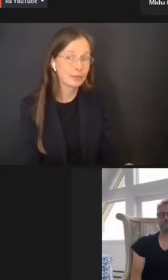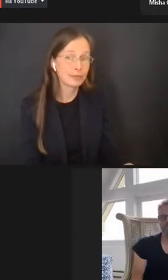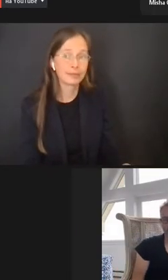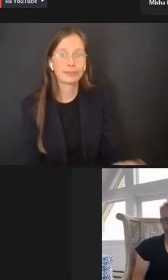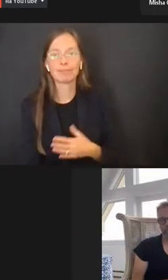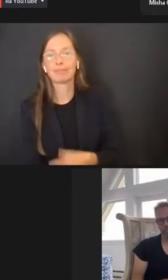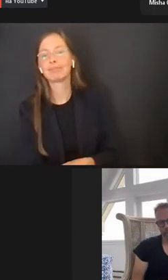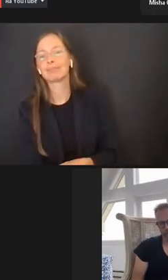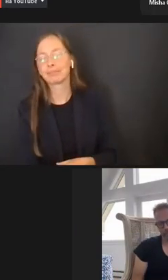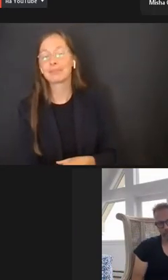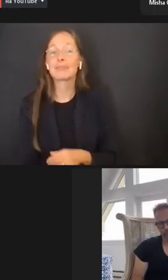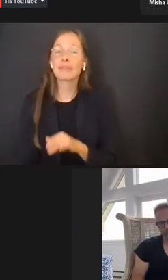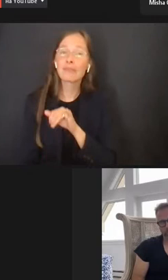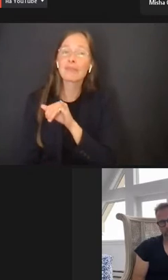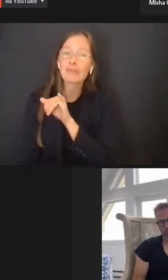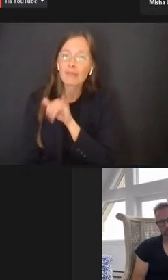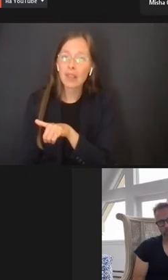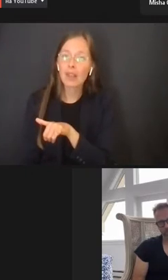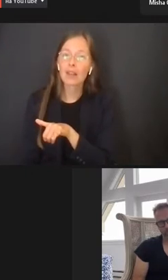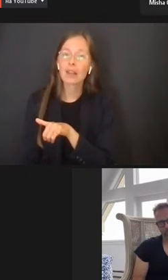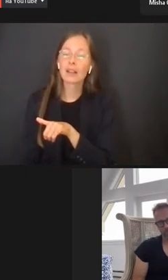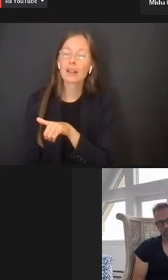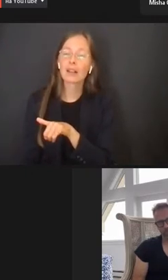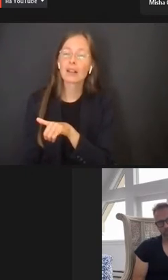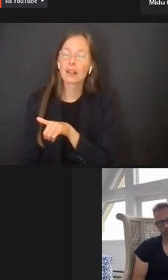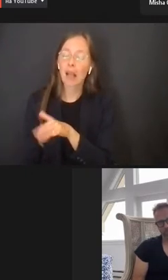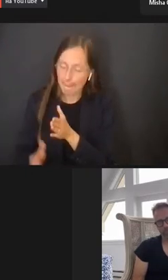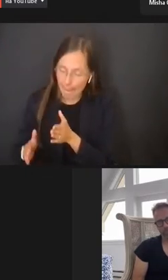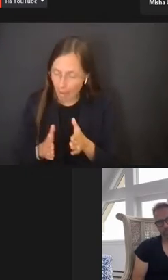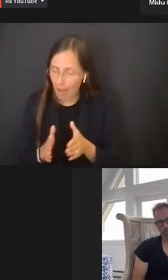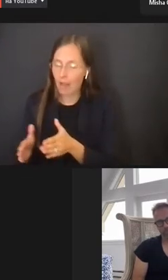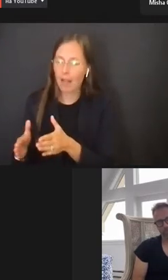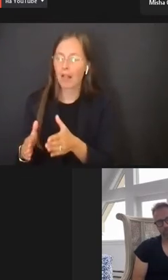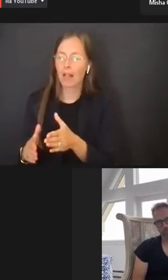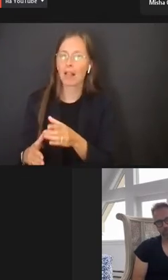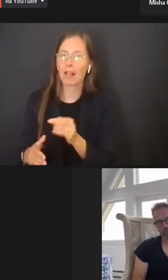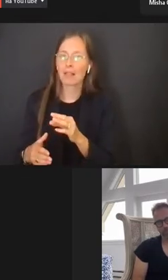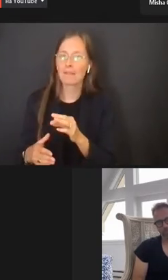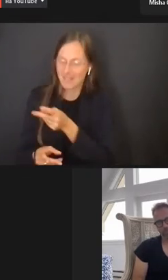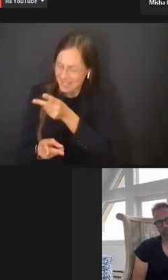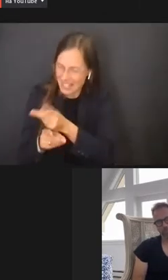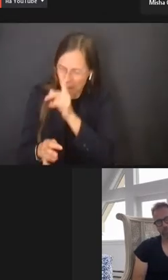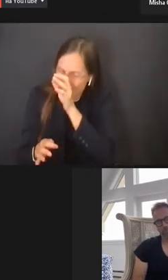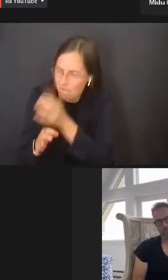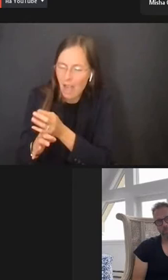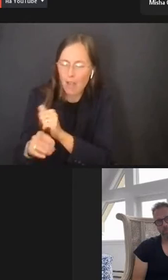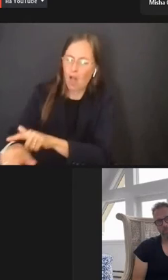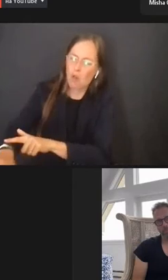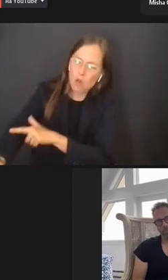That path of having faith in a long, arduous, unlikely